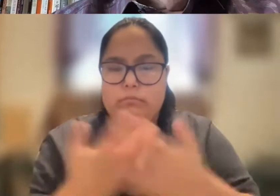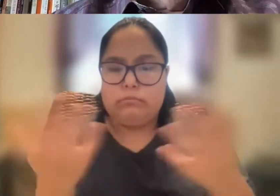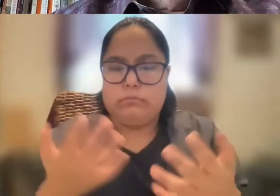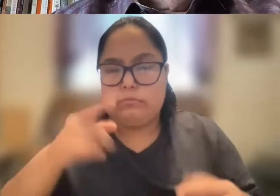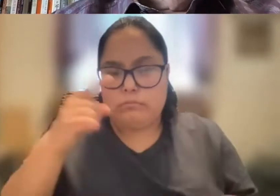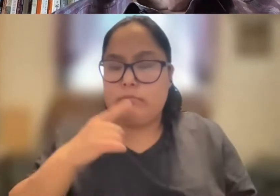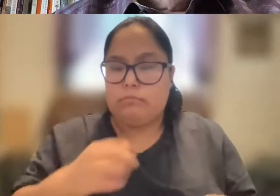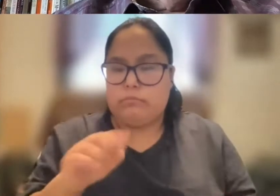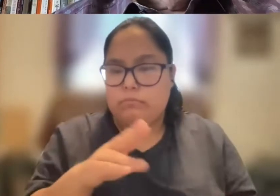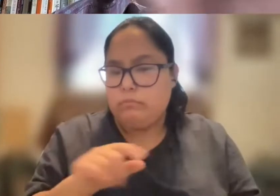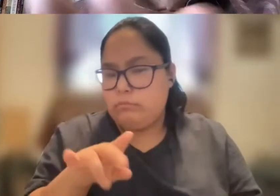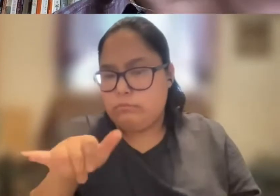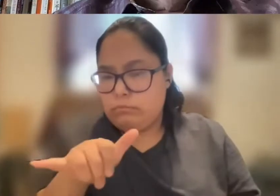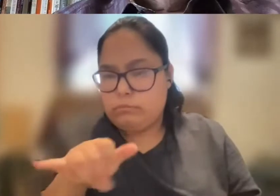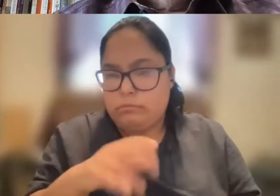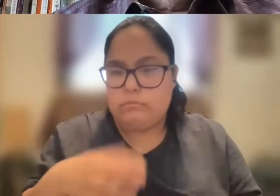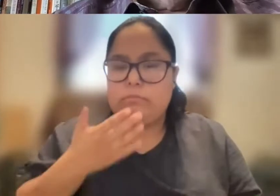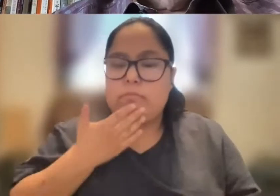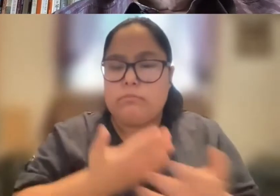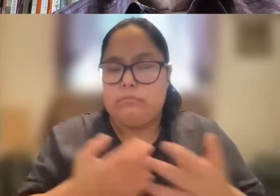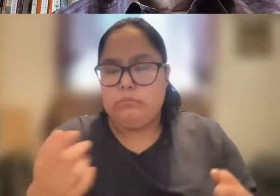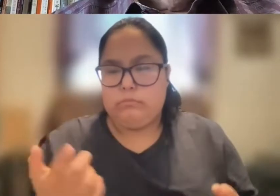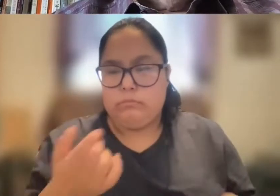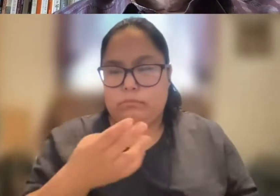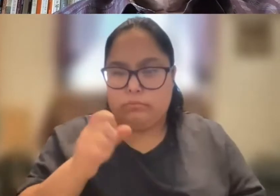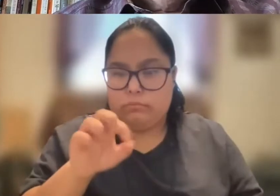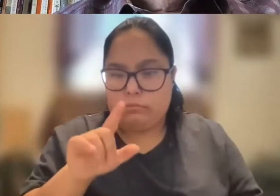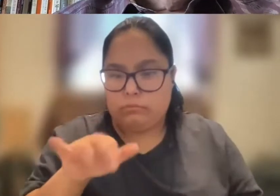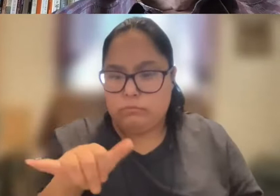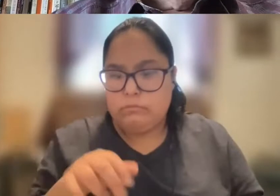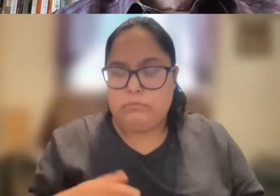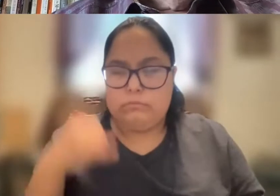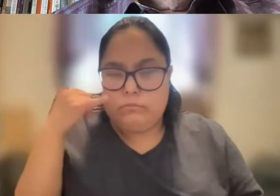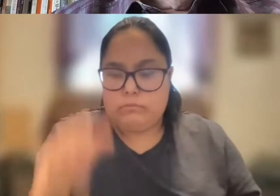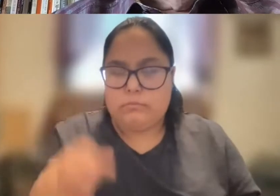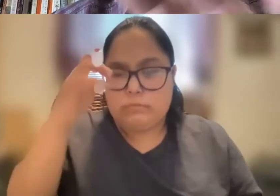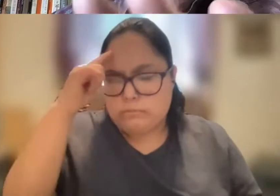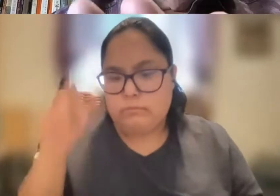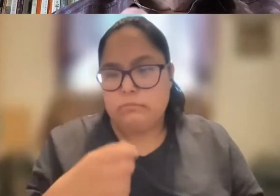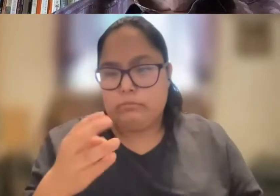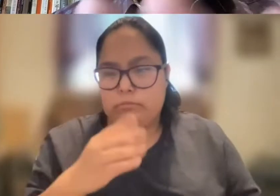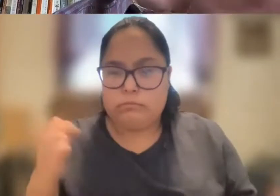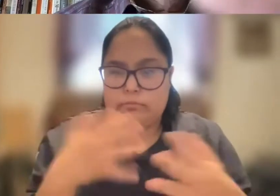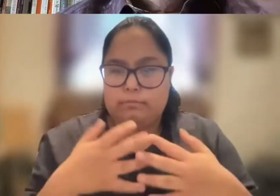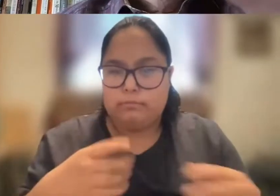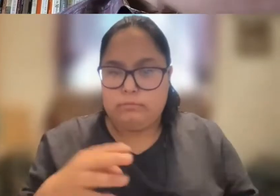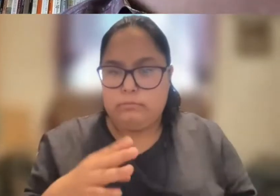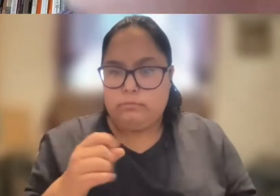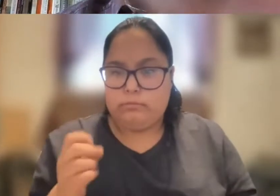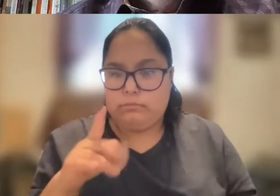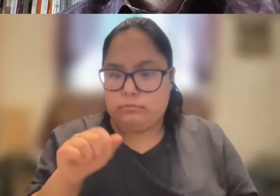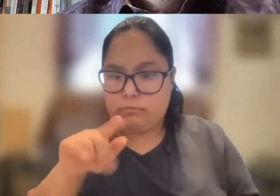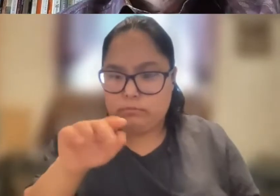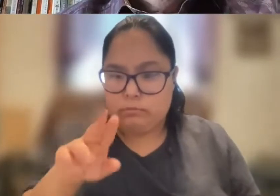was arrested for being gay. He said, good luck, and hung up on me. So going from being scared to petrified